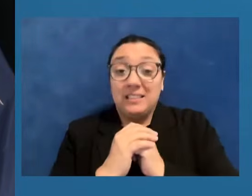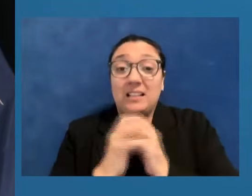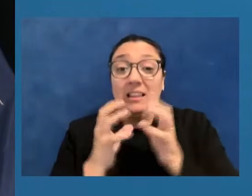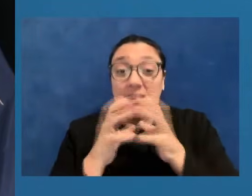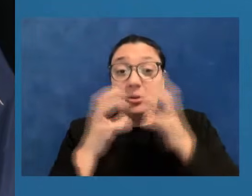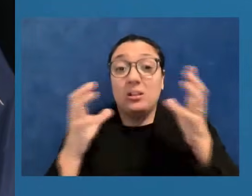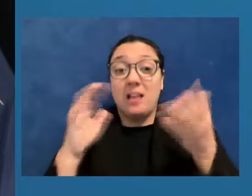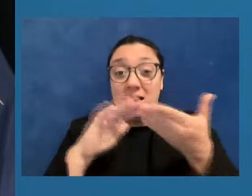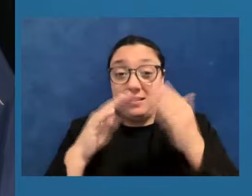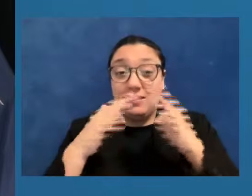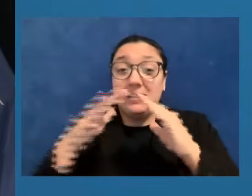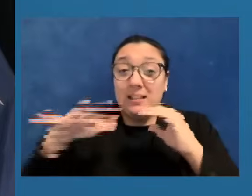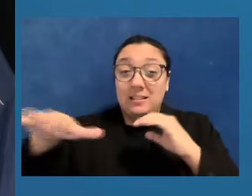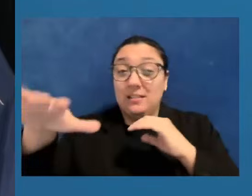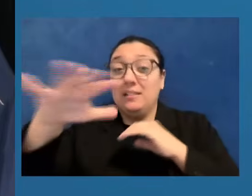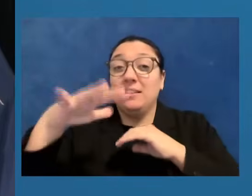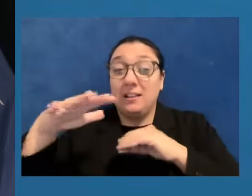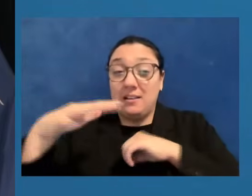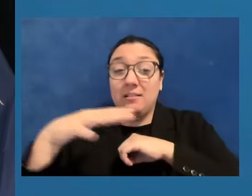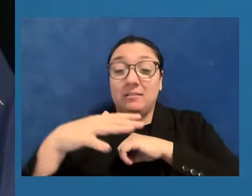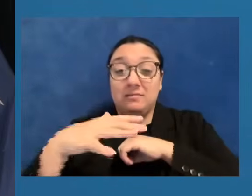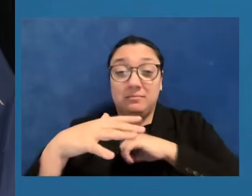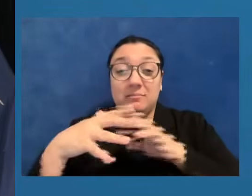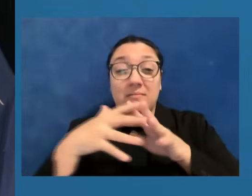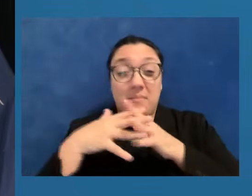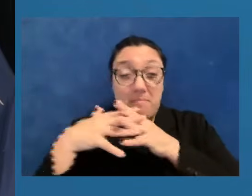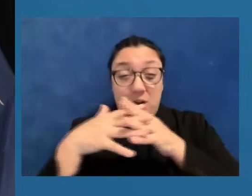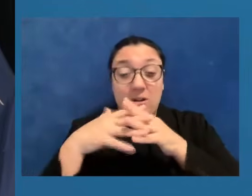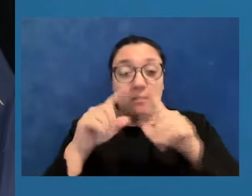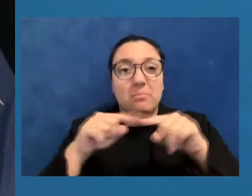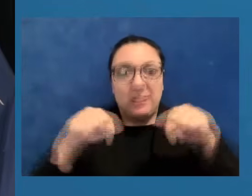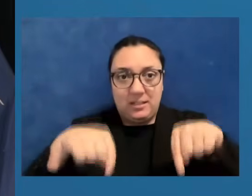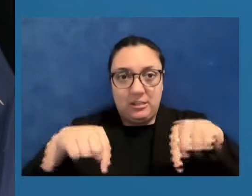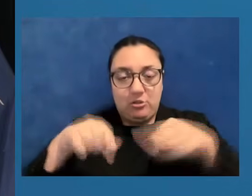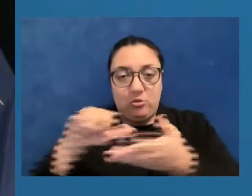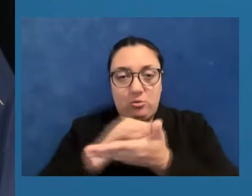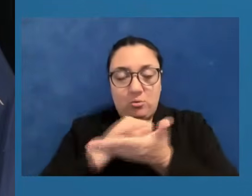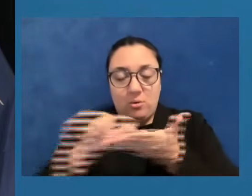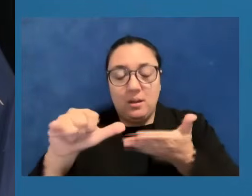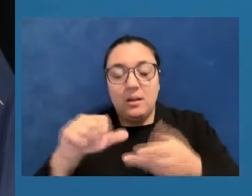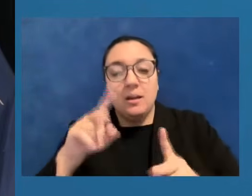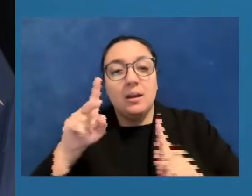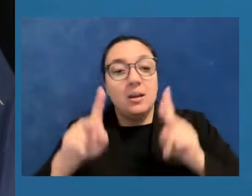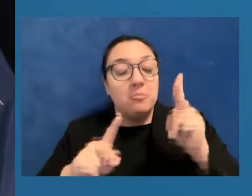America, but I can point to so many examples here in New York where people